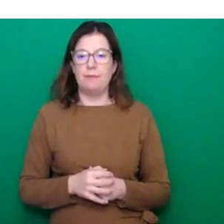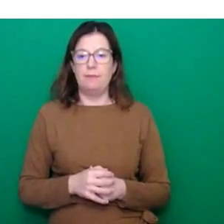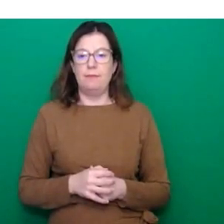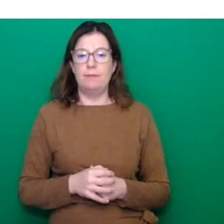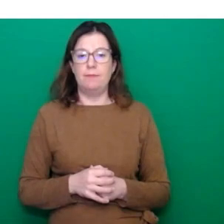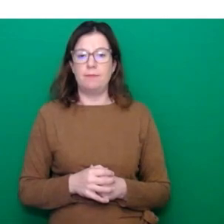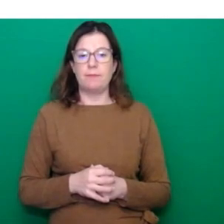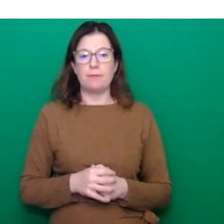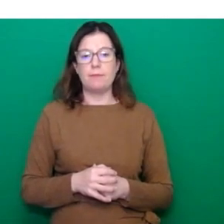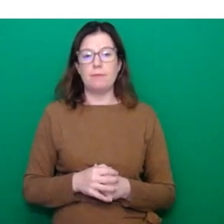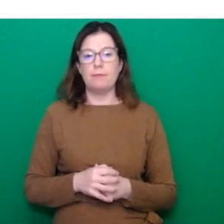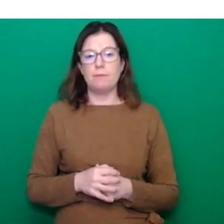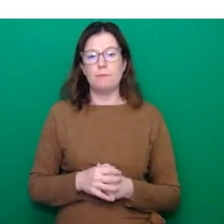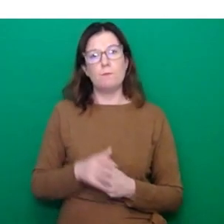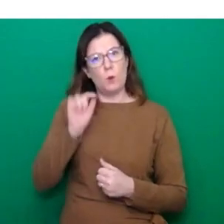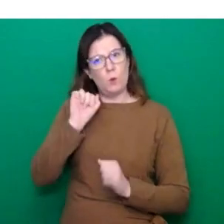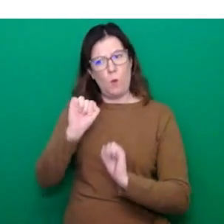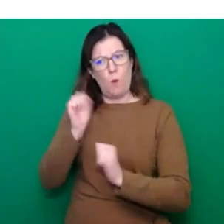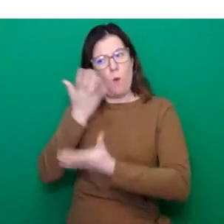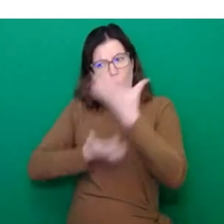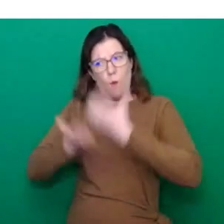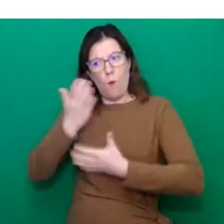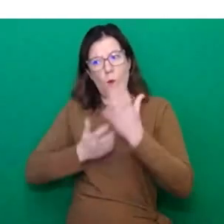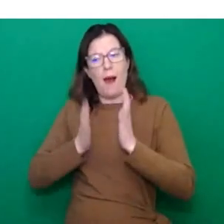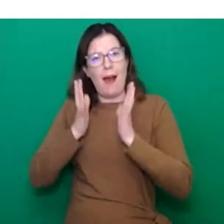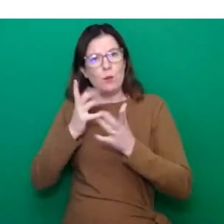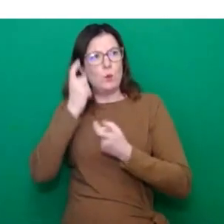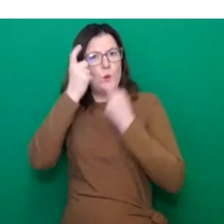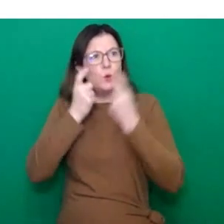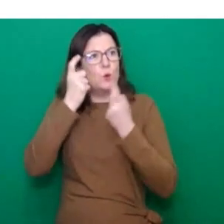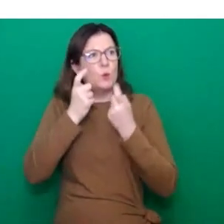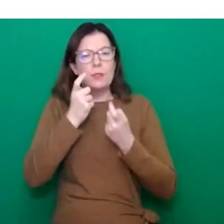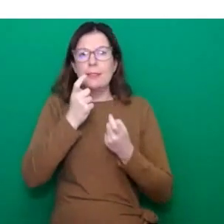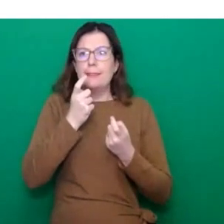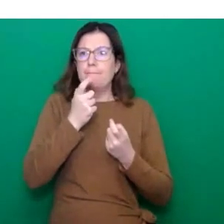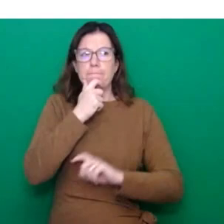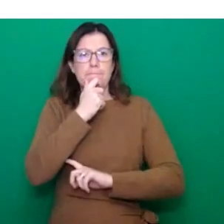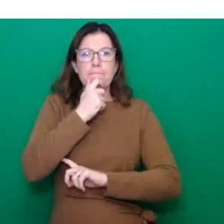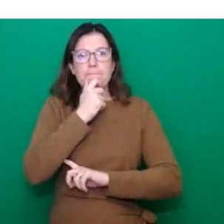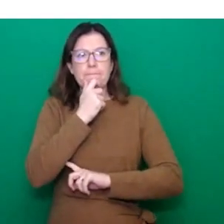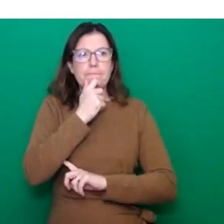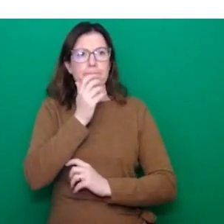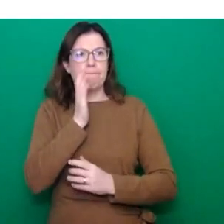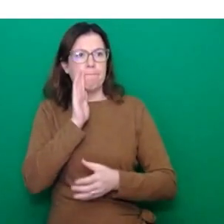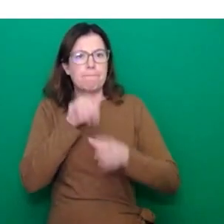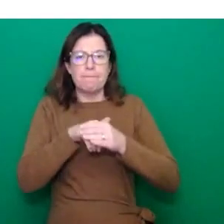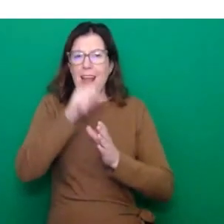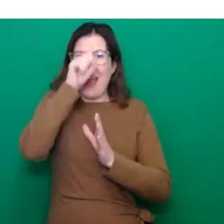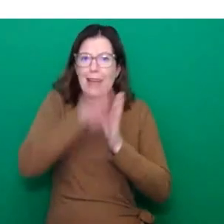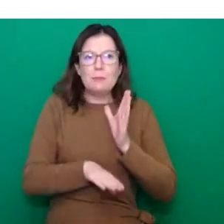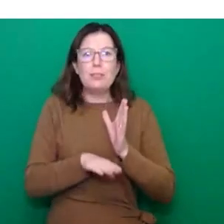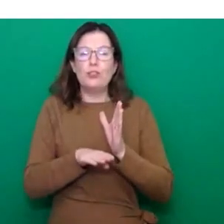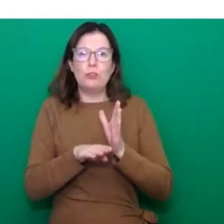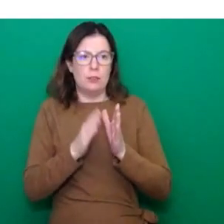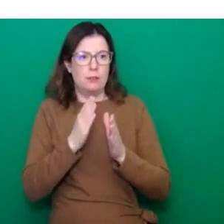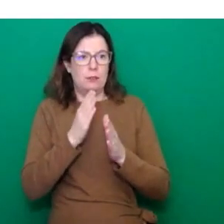So it sounds like, thinking widely about what are the things you can do to get some direct experience of kind of working with